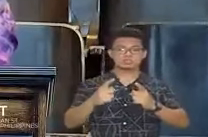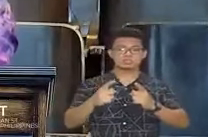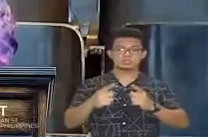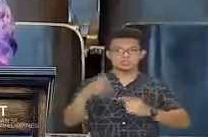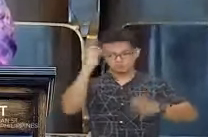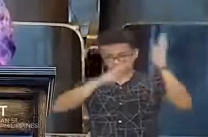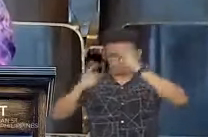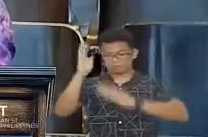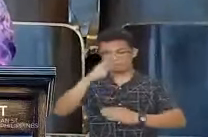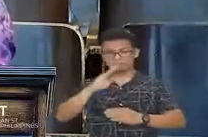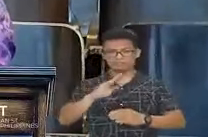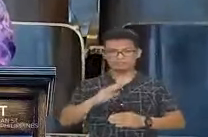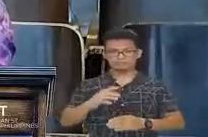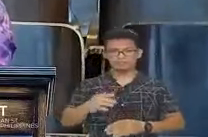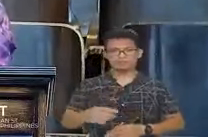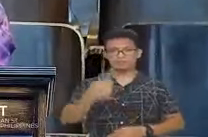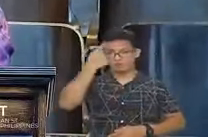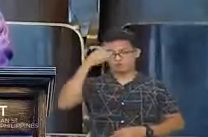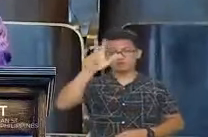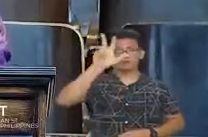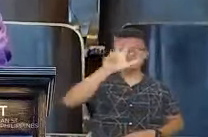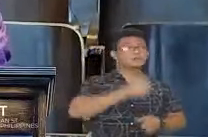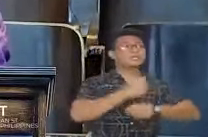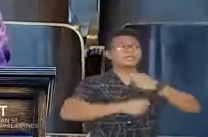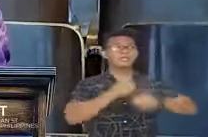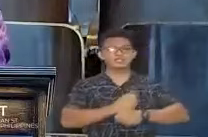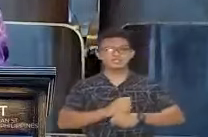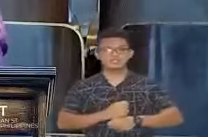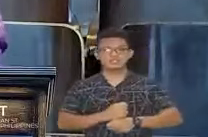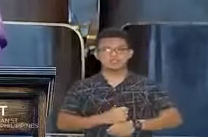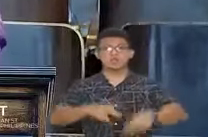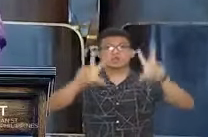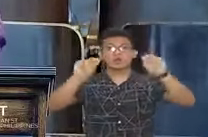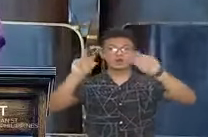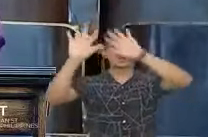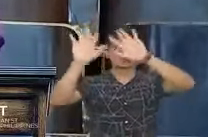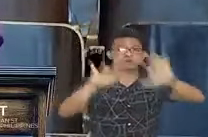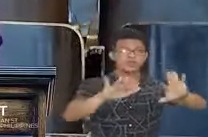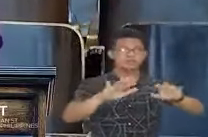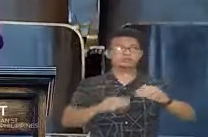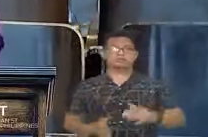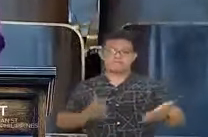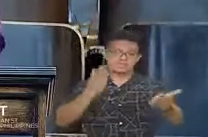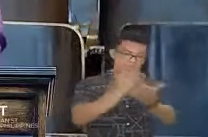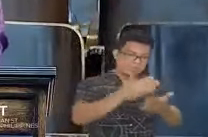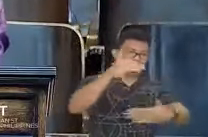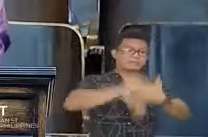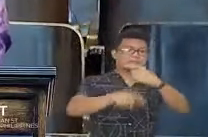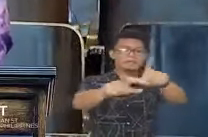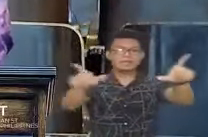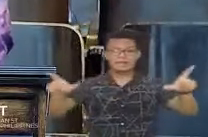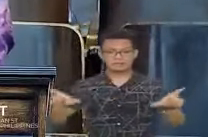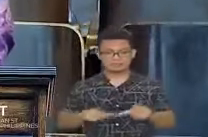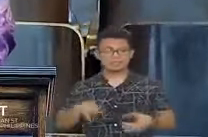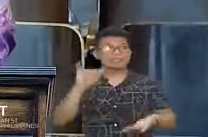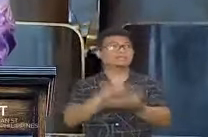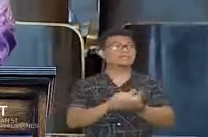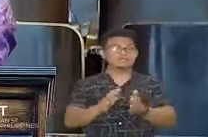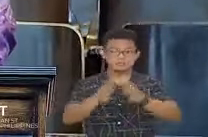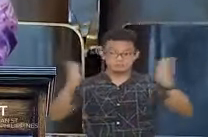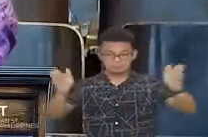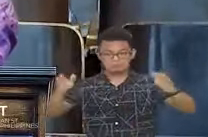3 years, no grass, no water, no rain for